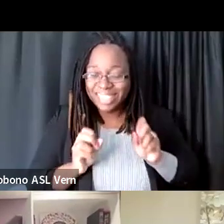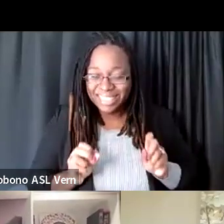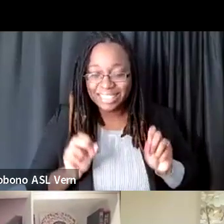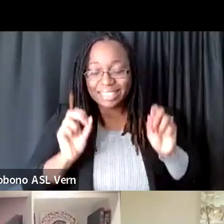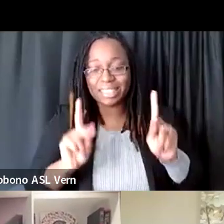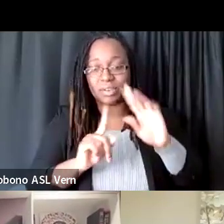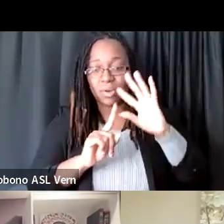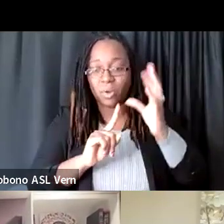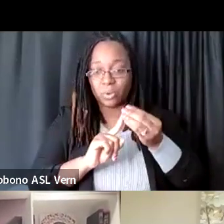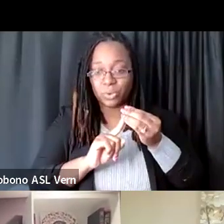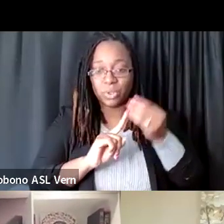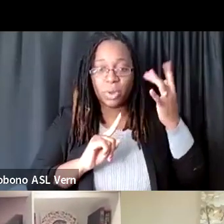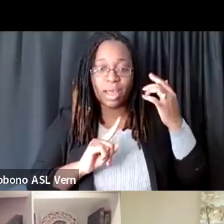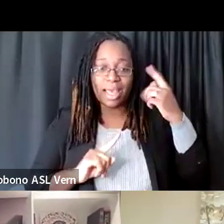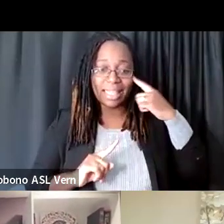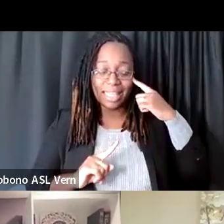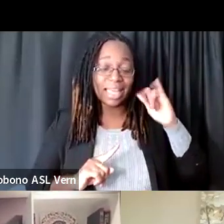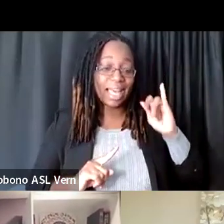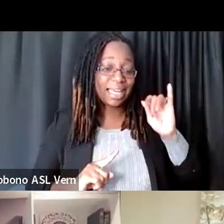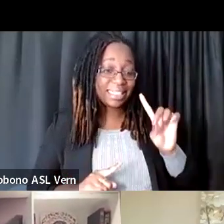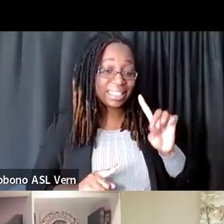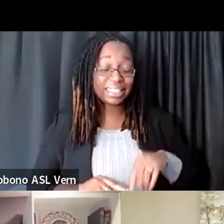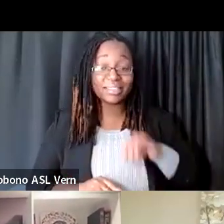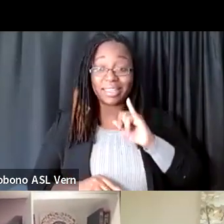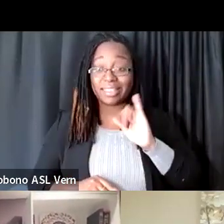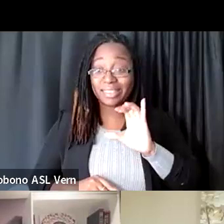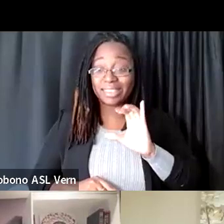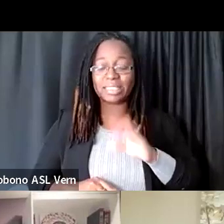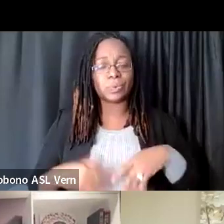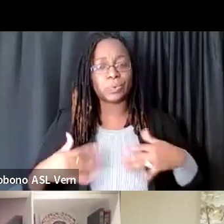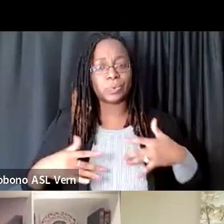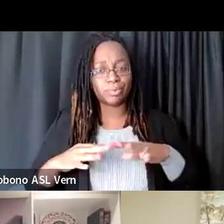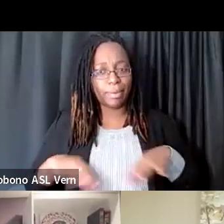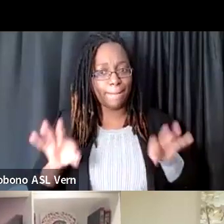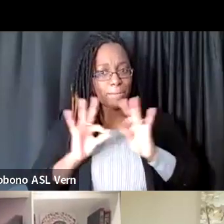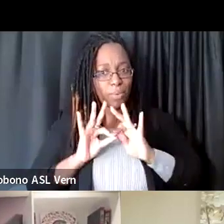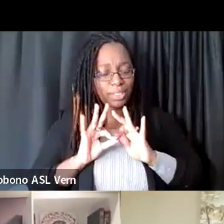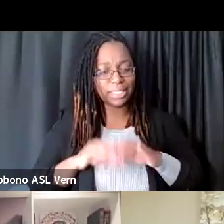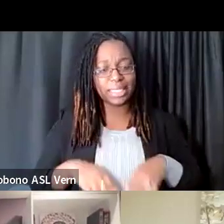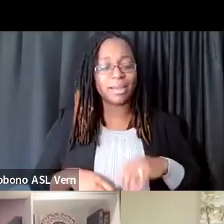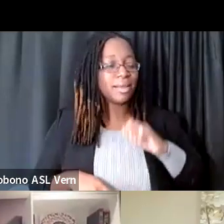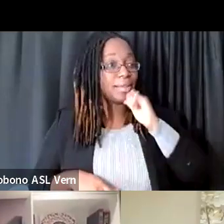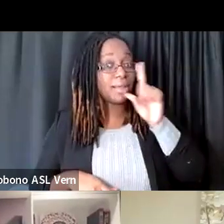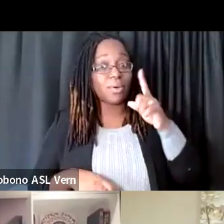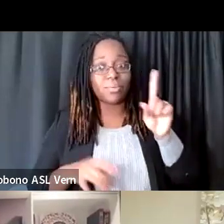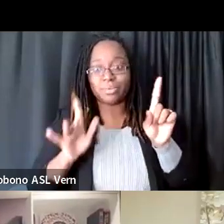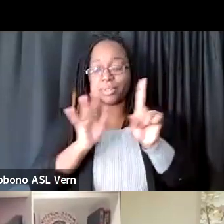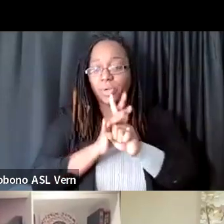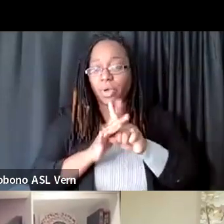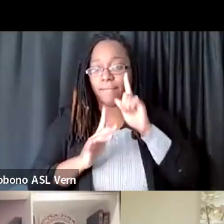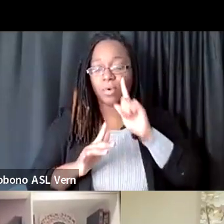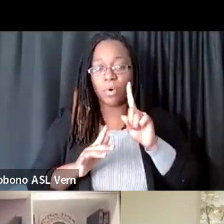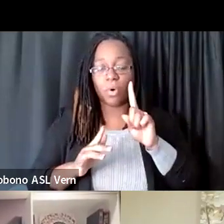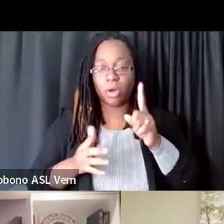IDs and ICs are so important, because we shouldn't just be coming in for, you know,